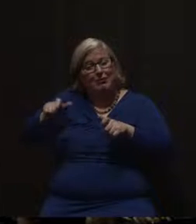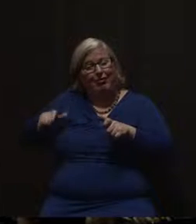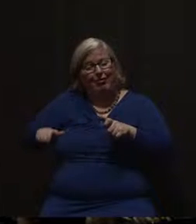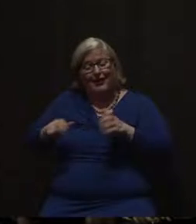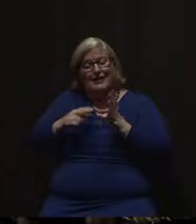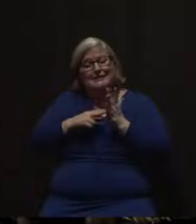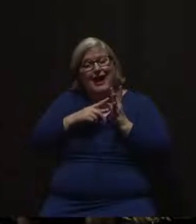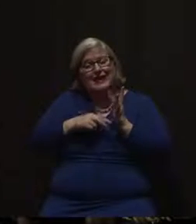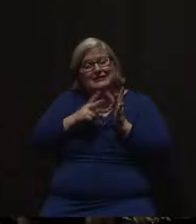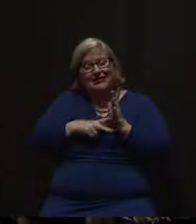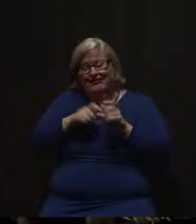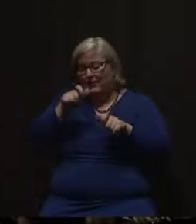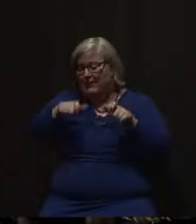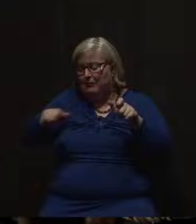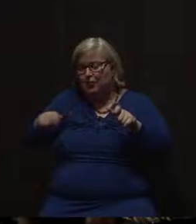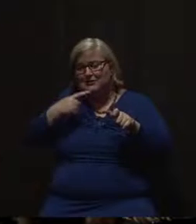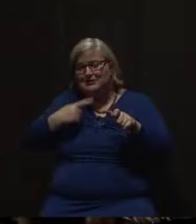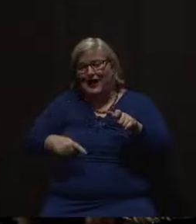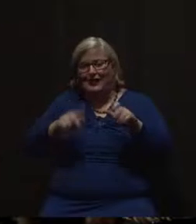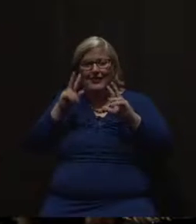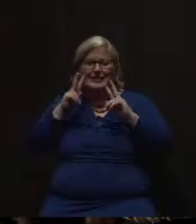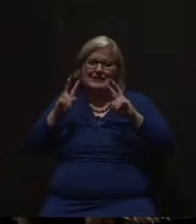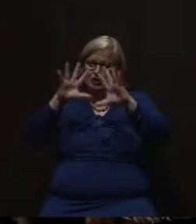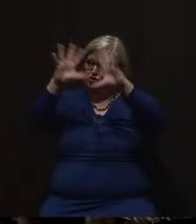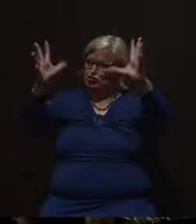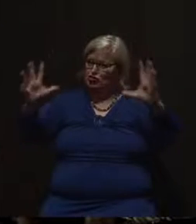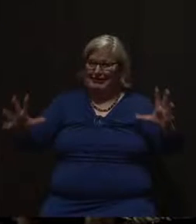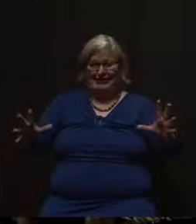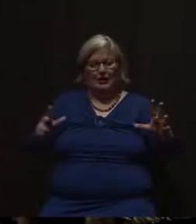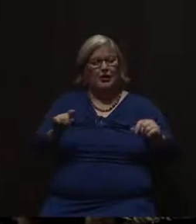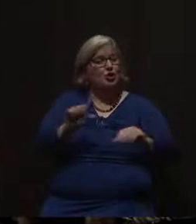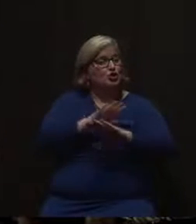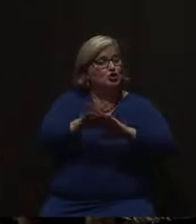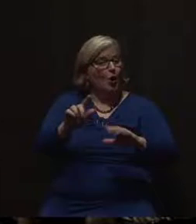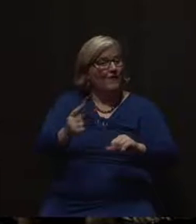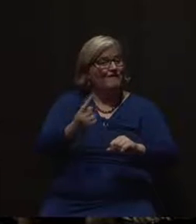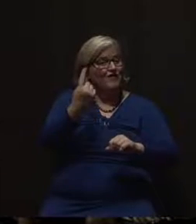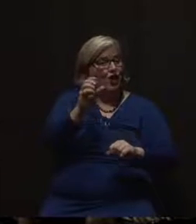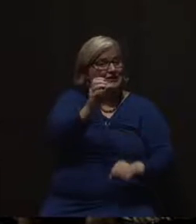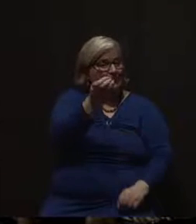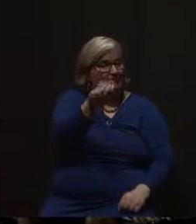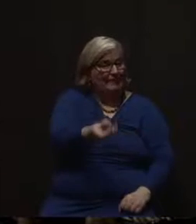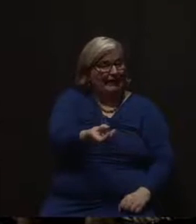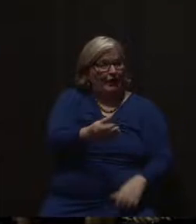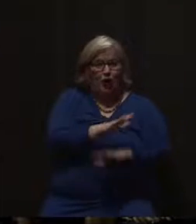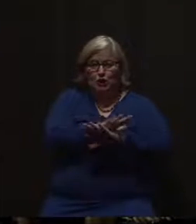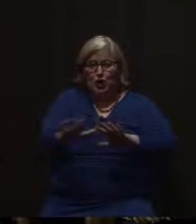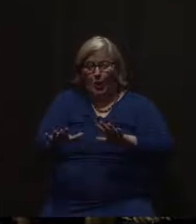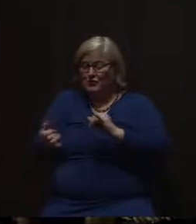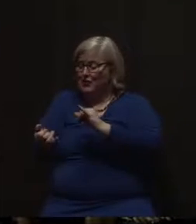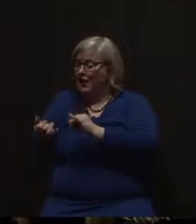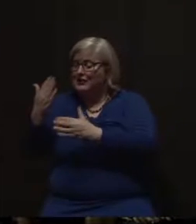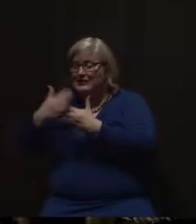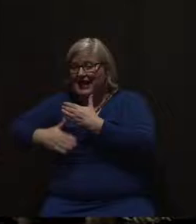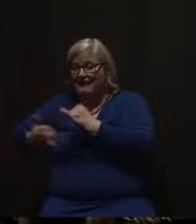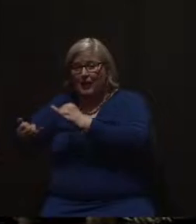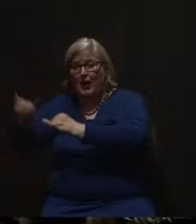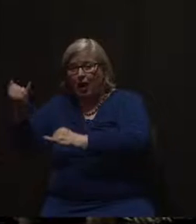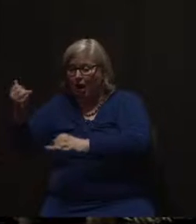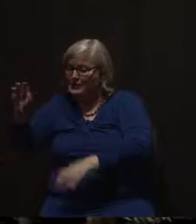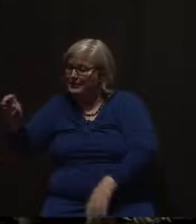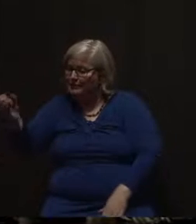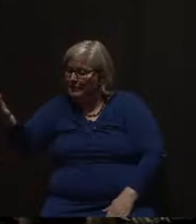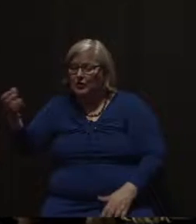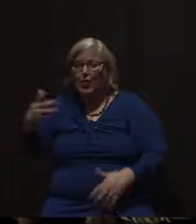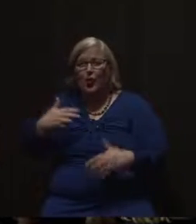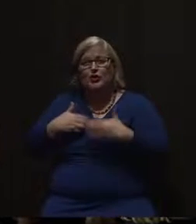like kind of you don't pick the first berry, so you'll never pick the last, and you give something back to the plant to express your gratitude, like a song or